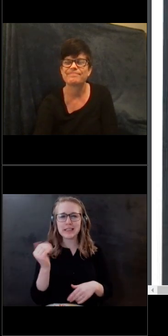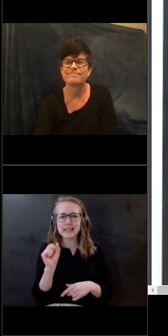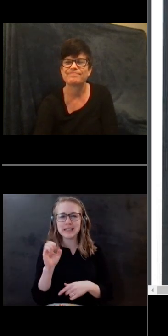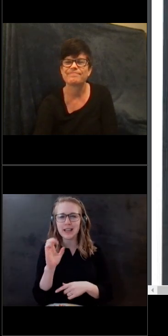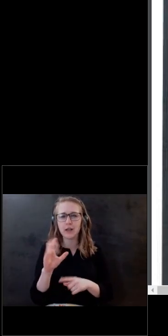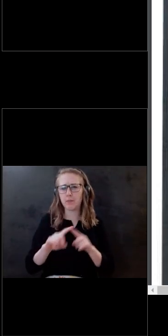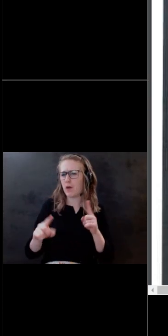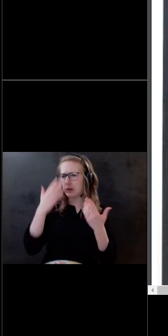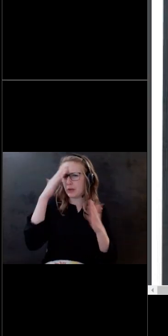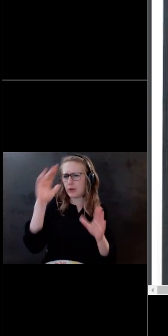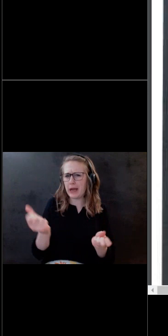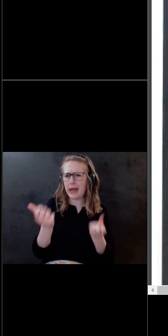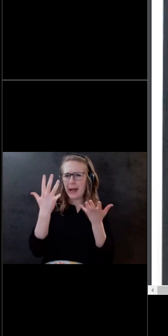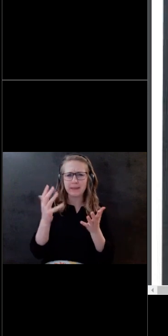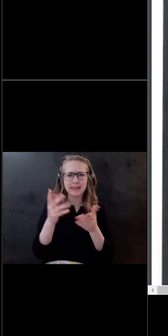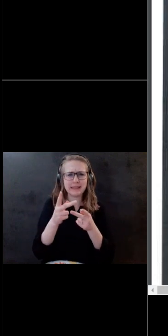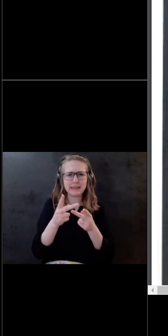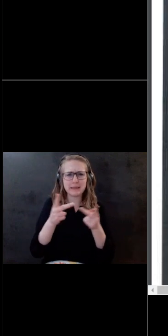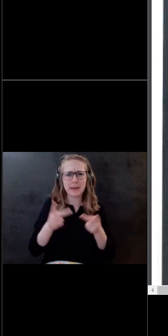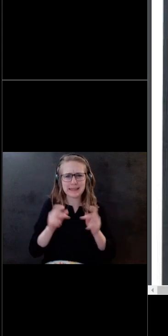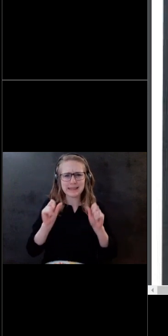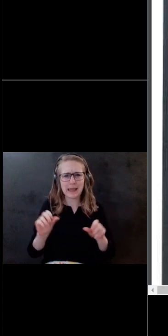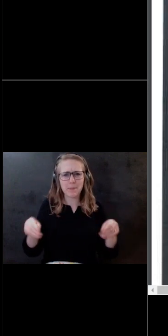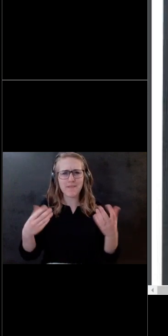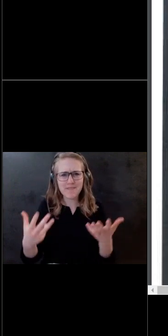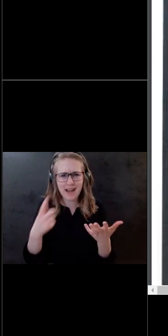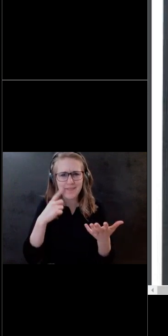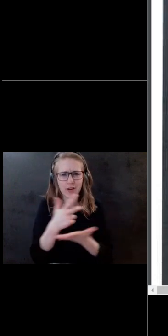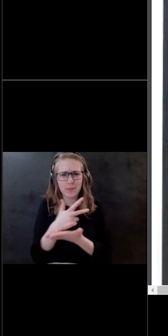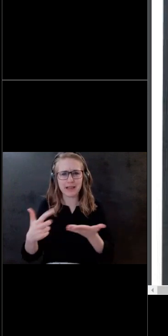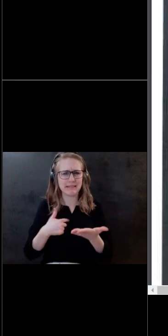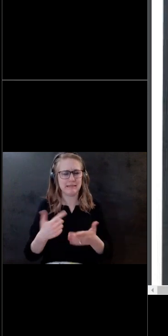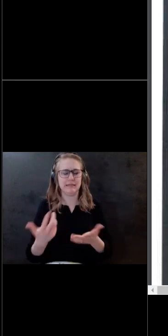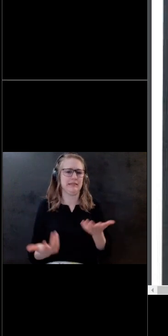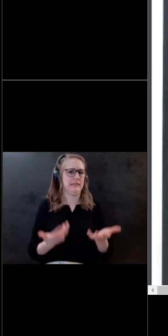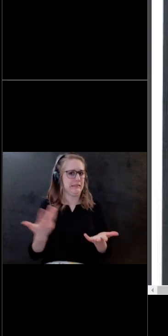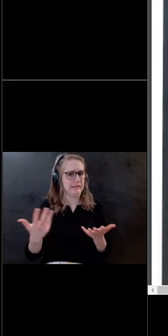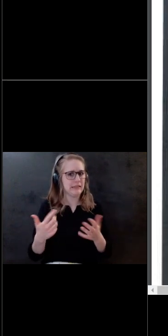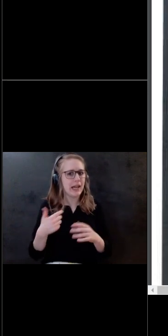parking, you know, I'm a little bit concerned about that. And I understand there's a history, but, you know,